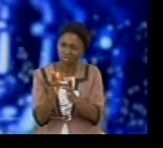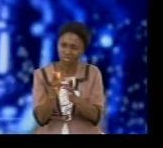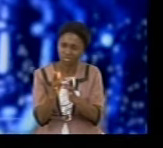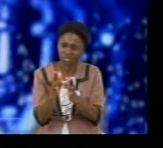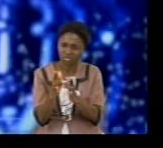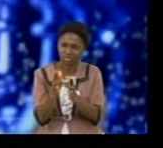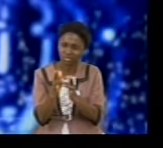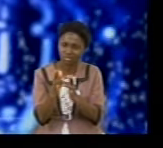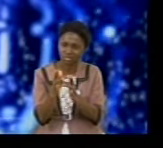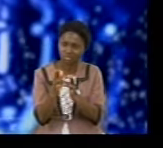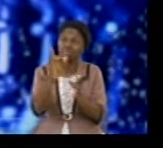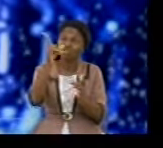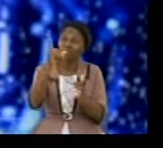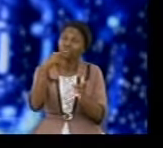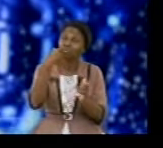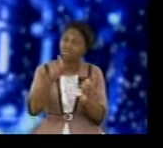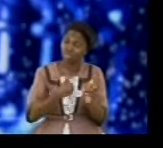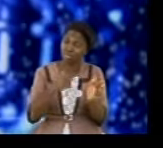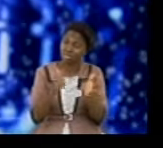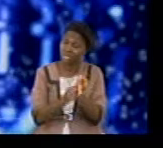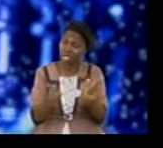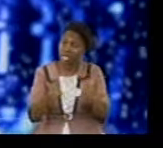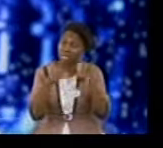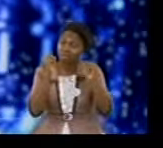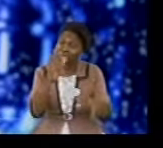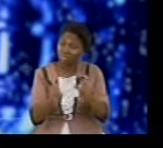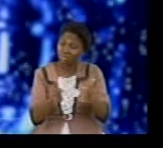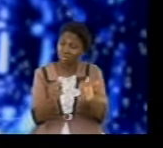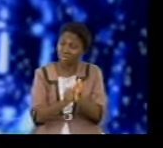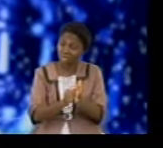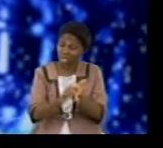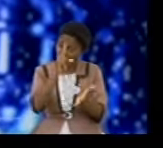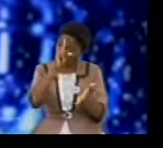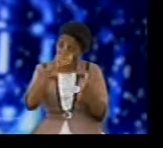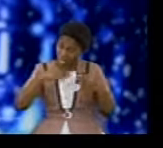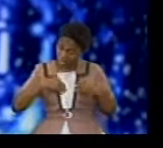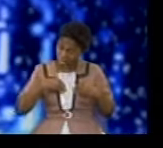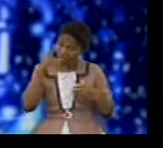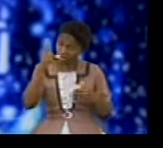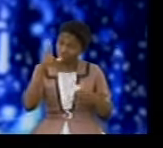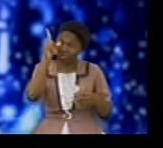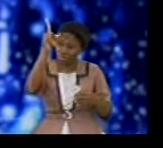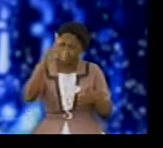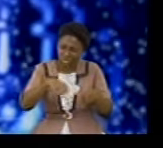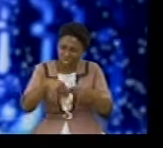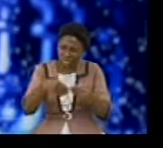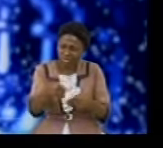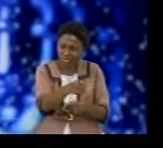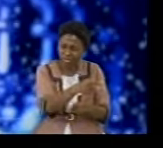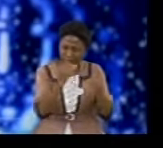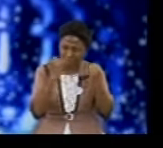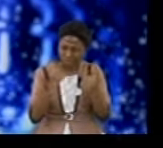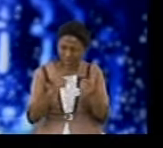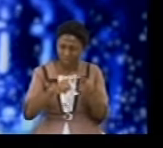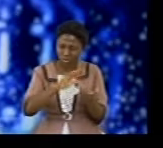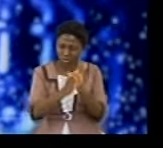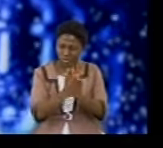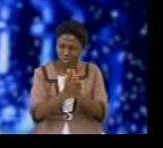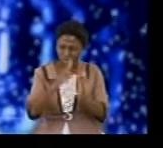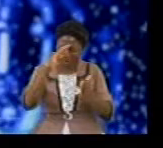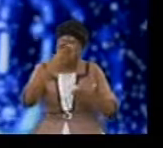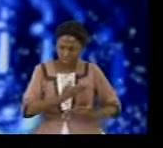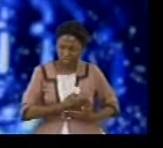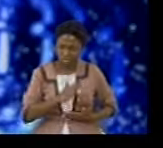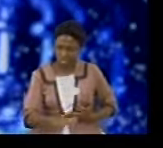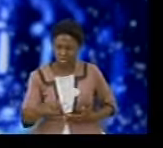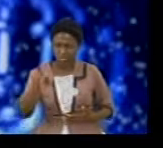you made me to know that as many as receive you, to them you give power to become sons of God. Lord Jesus,